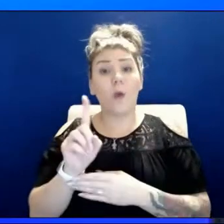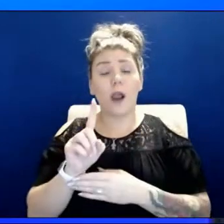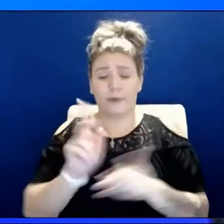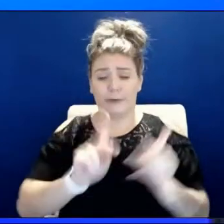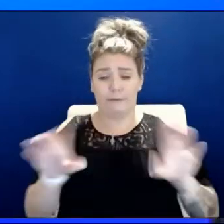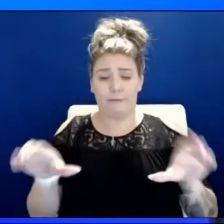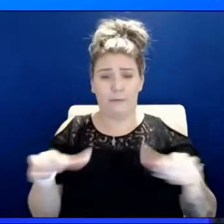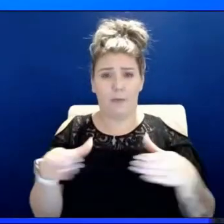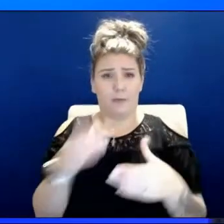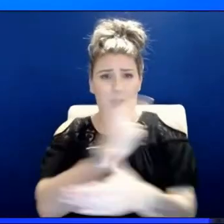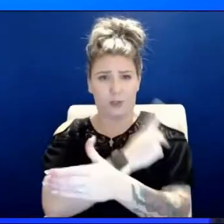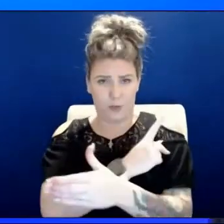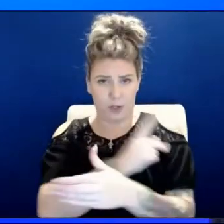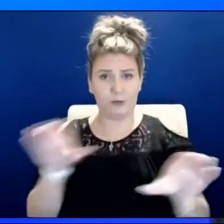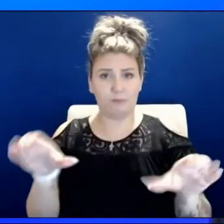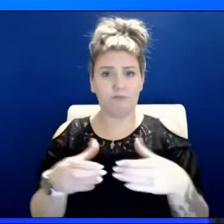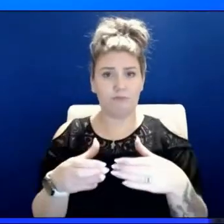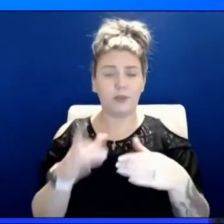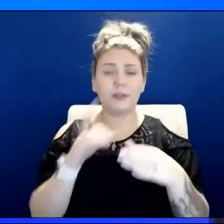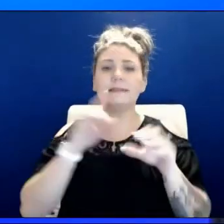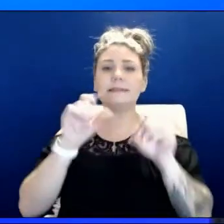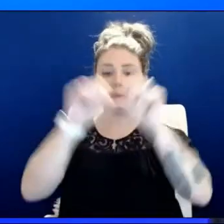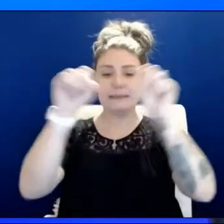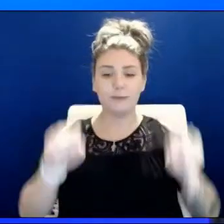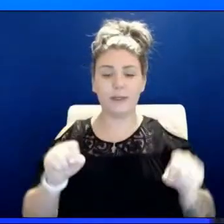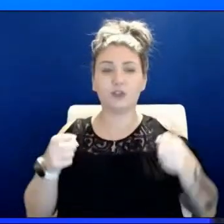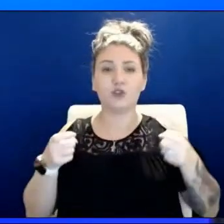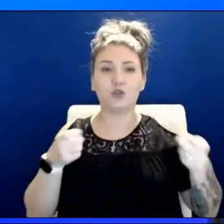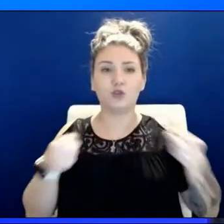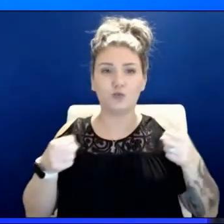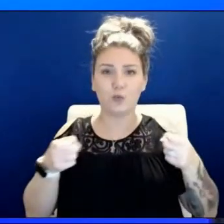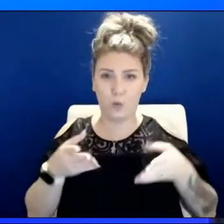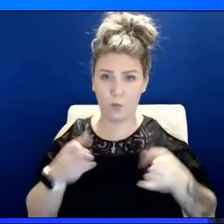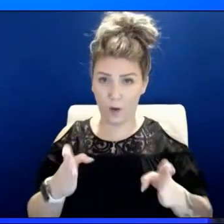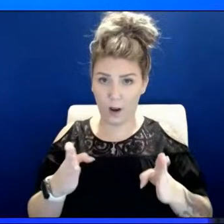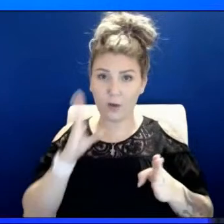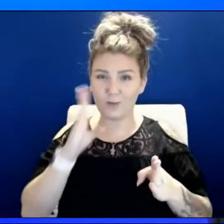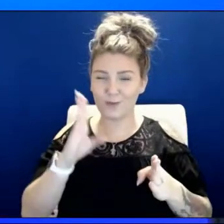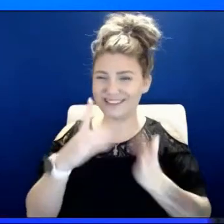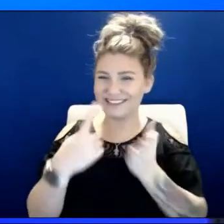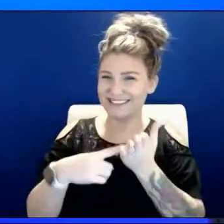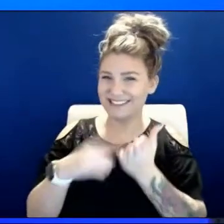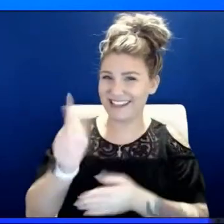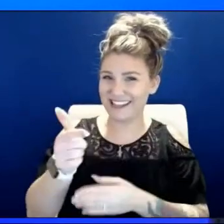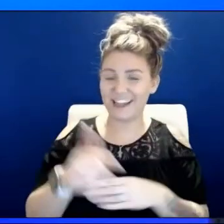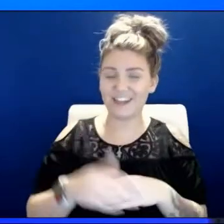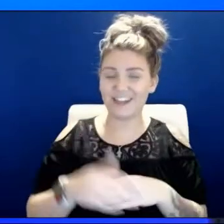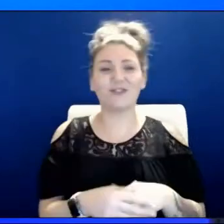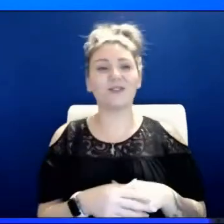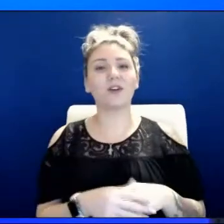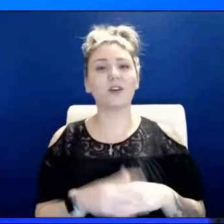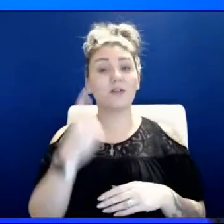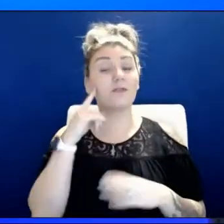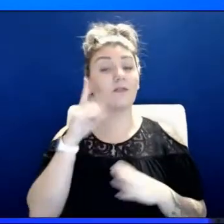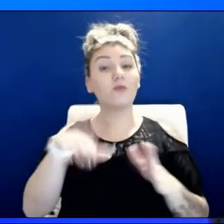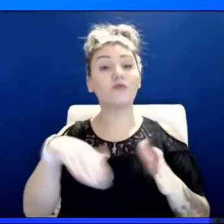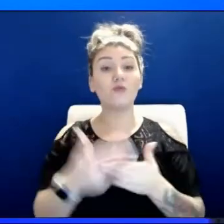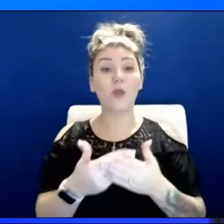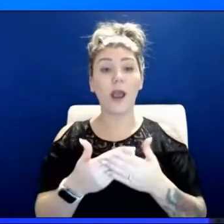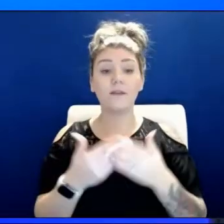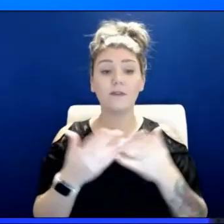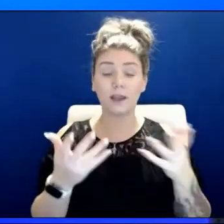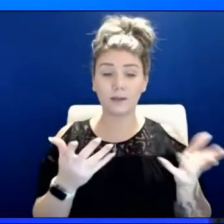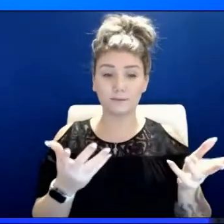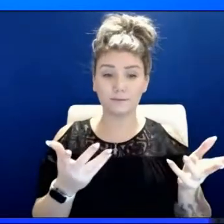very systematic, controlled fashion that we'll talk about later in order to arrive at an answer